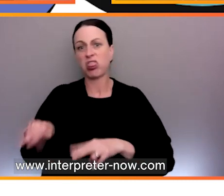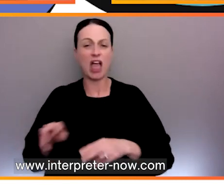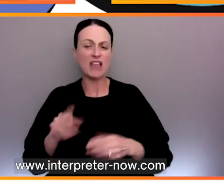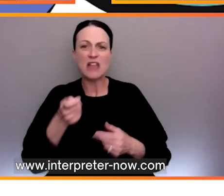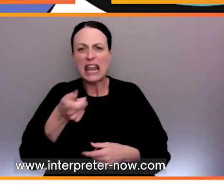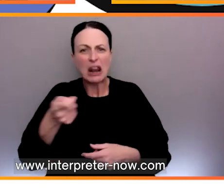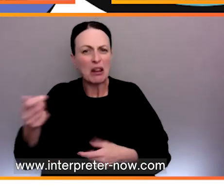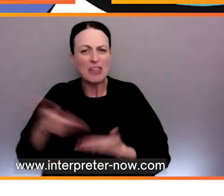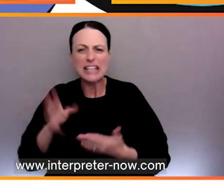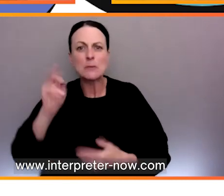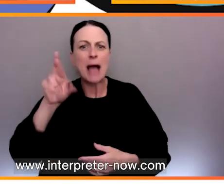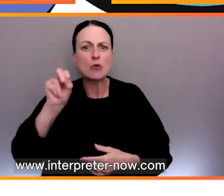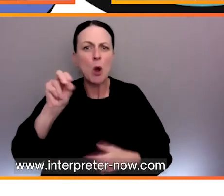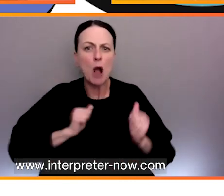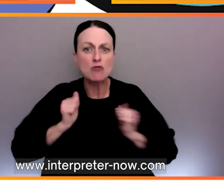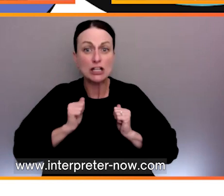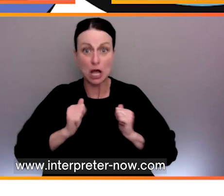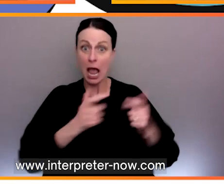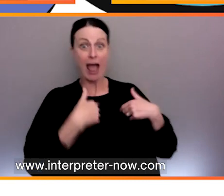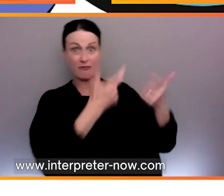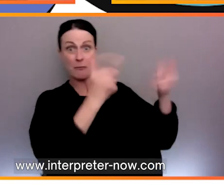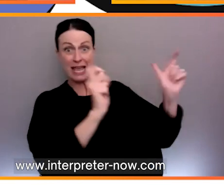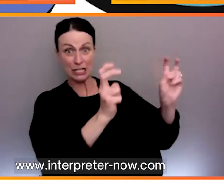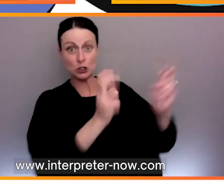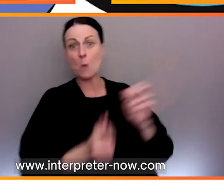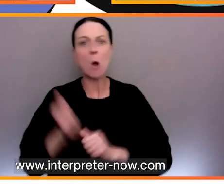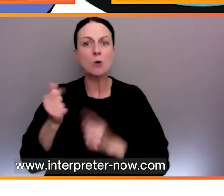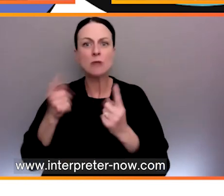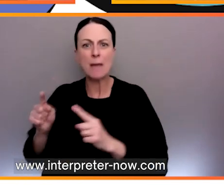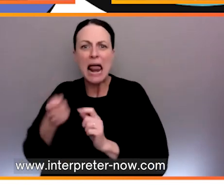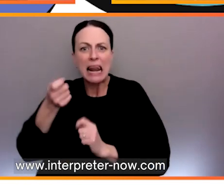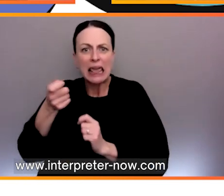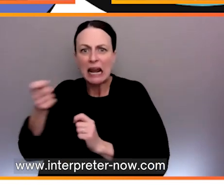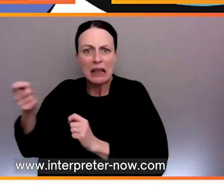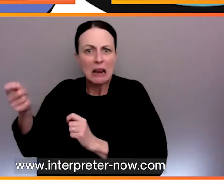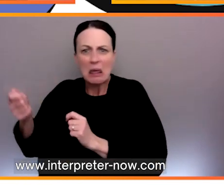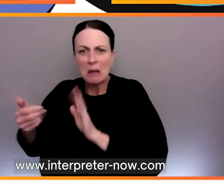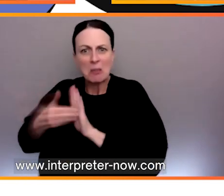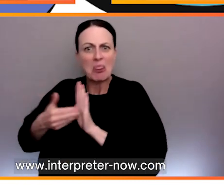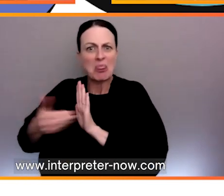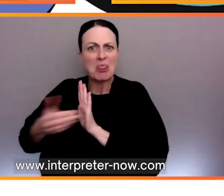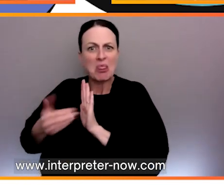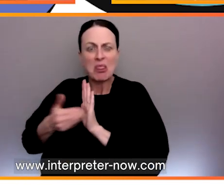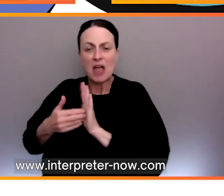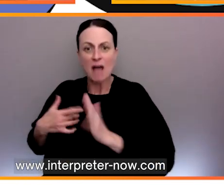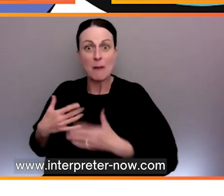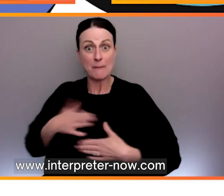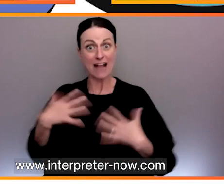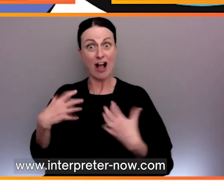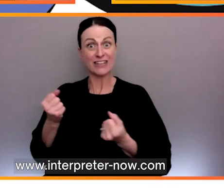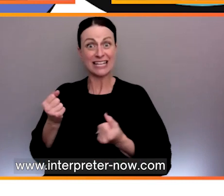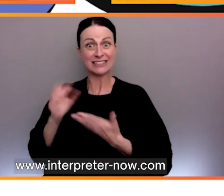is pretty clear, but the bullying piece it took me until actually a couple of years ago where I really realized, oh, wait a